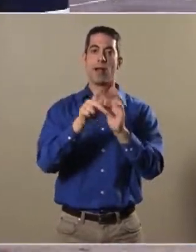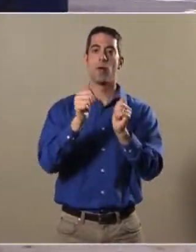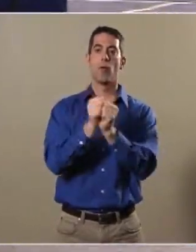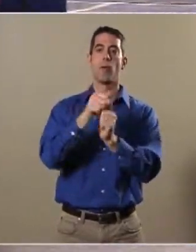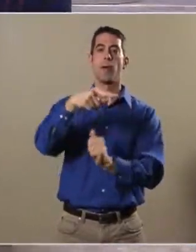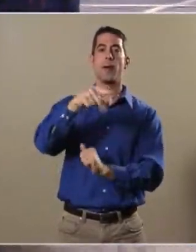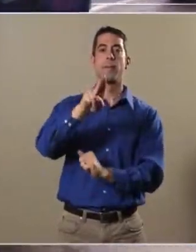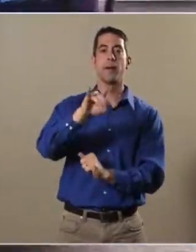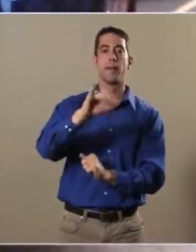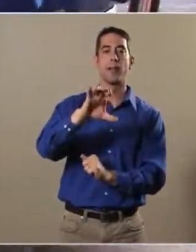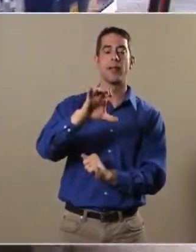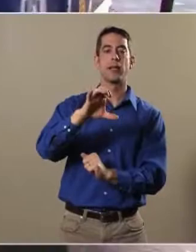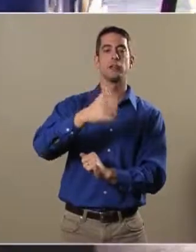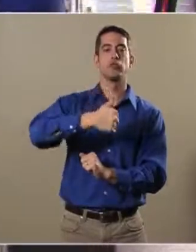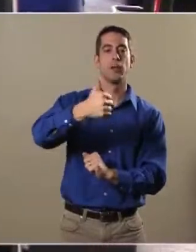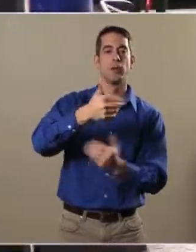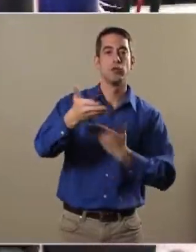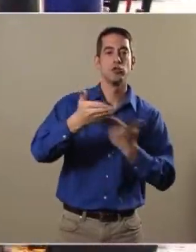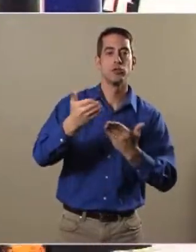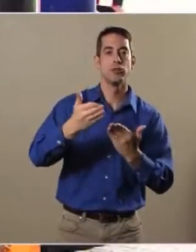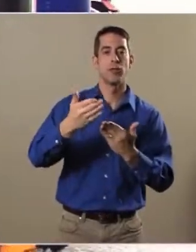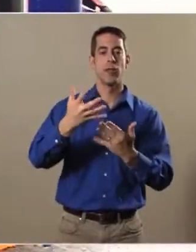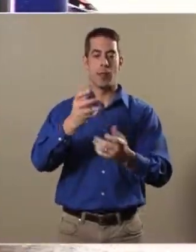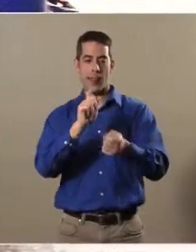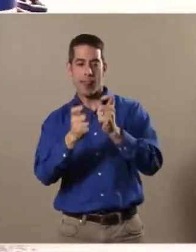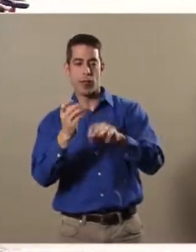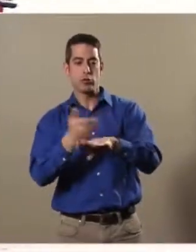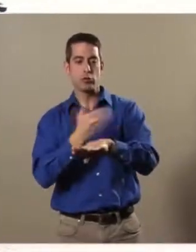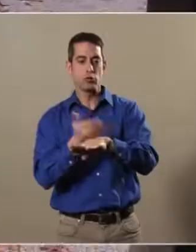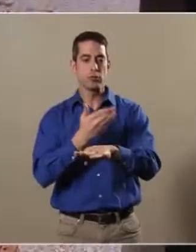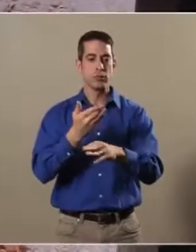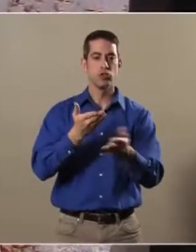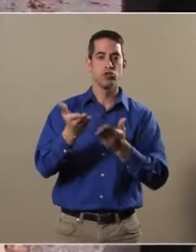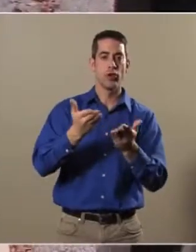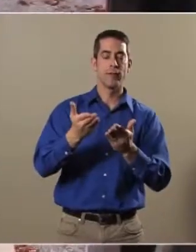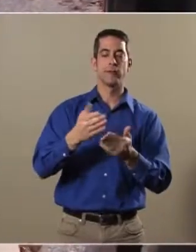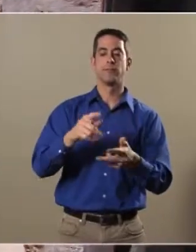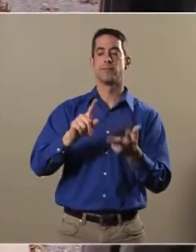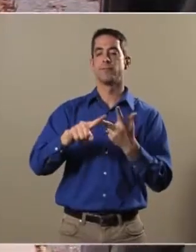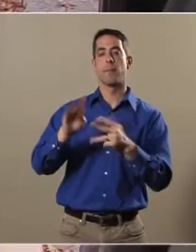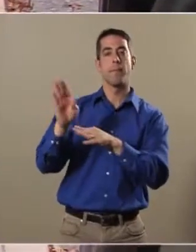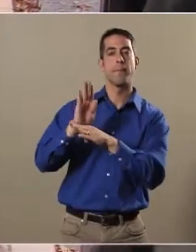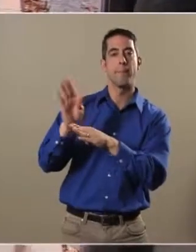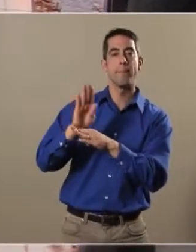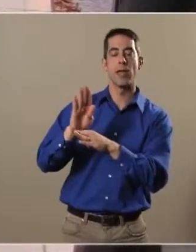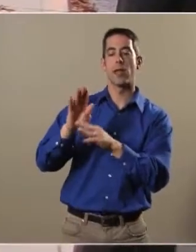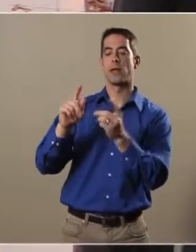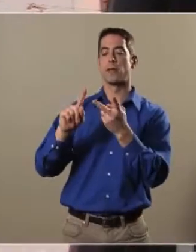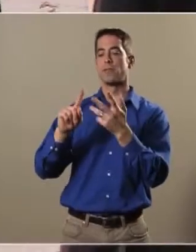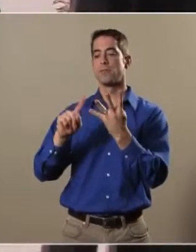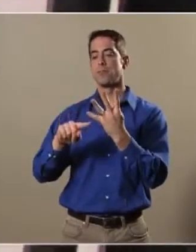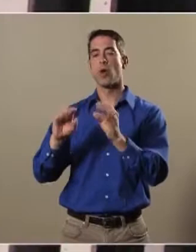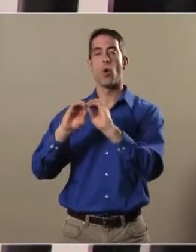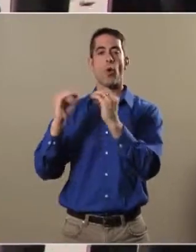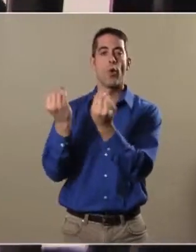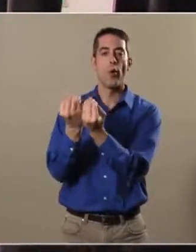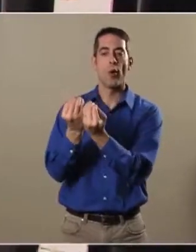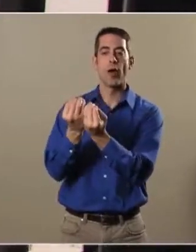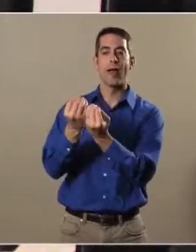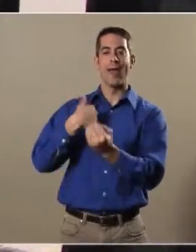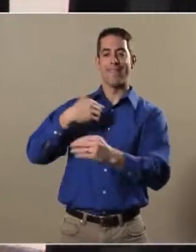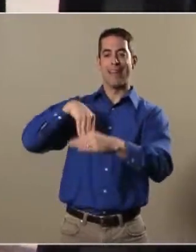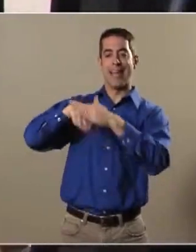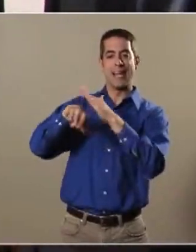Public Transportation Corporation to modify an existing transportation plan, working with businesses and organizations to solve